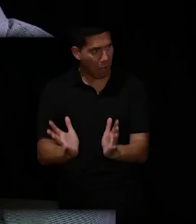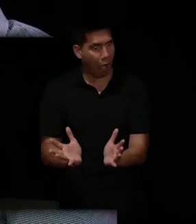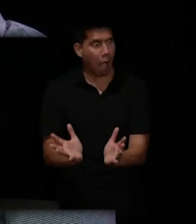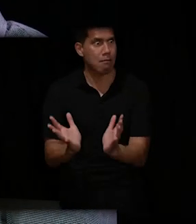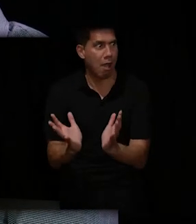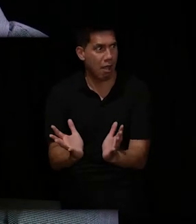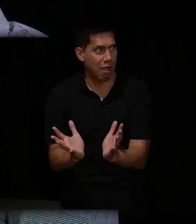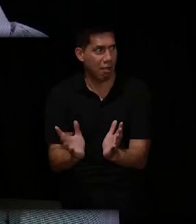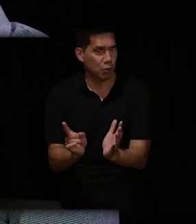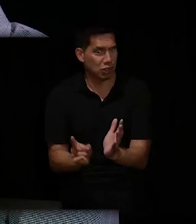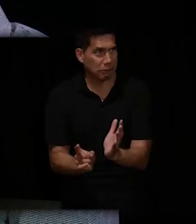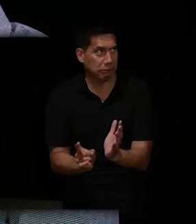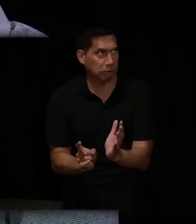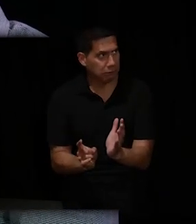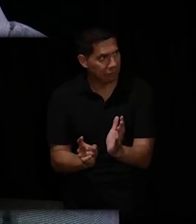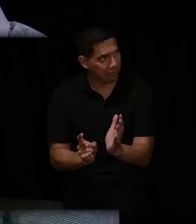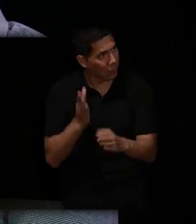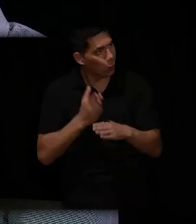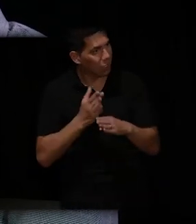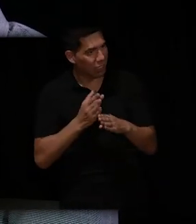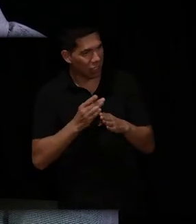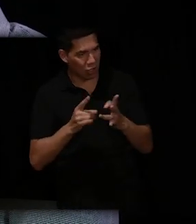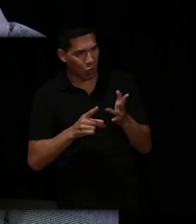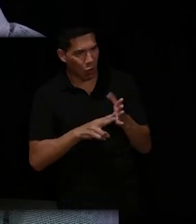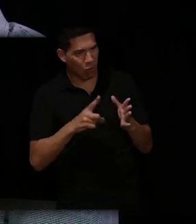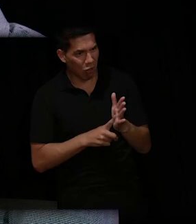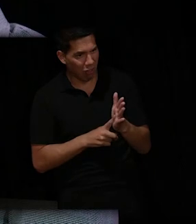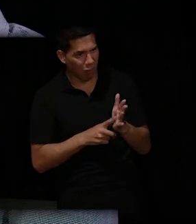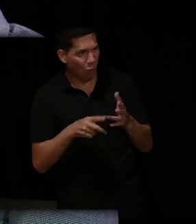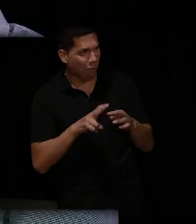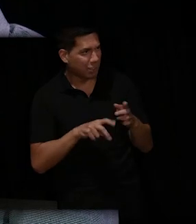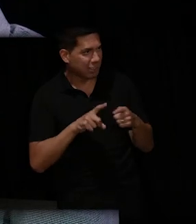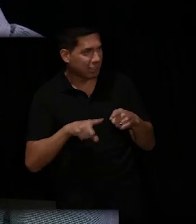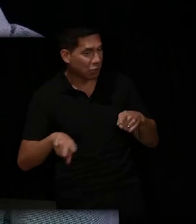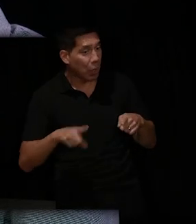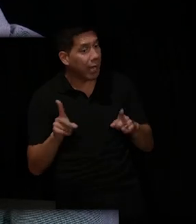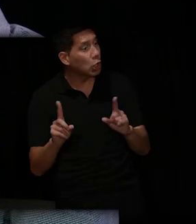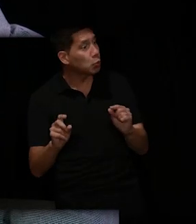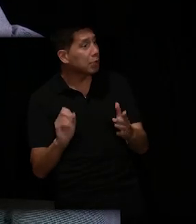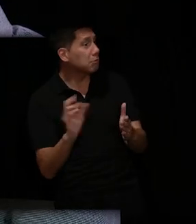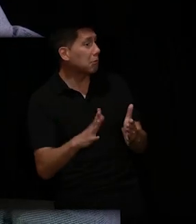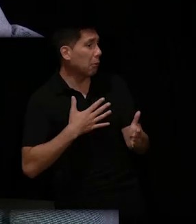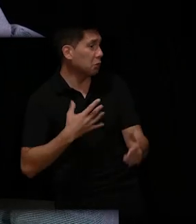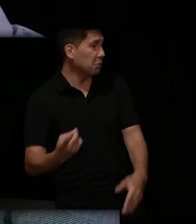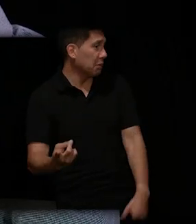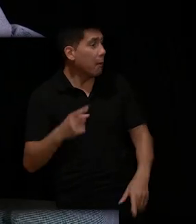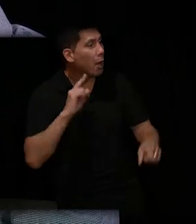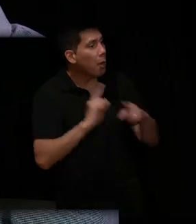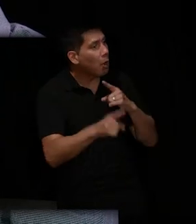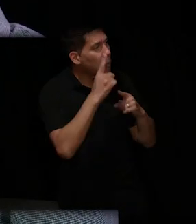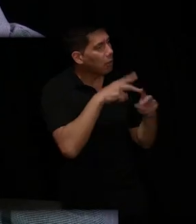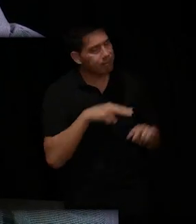working in the Oval Office, and he can tweet anything he wants, but most people have come to realize